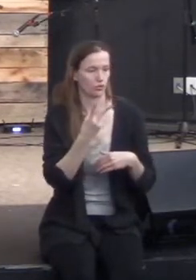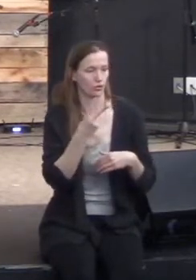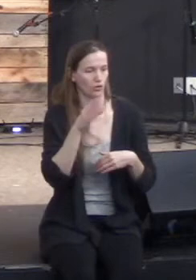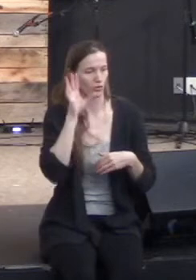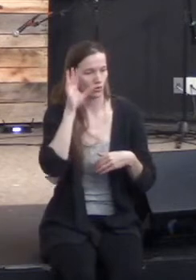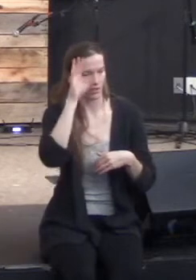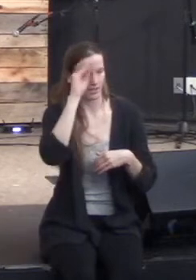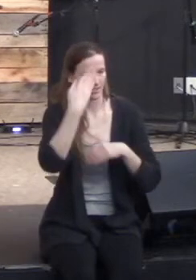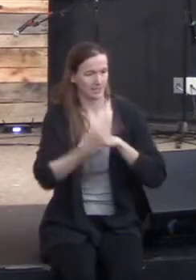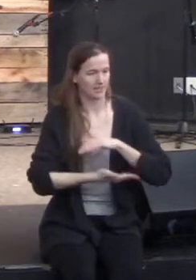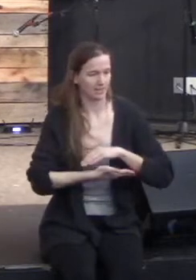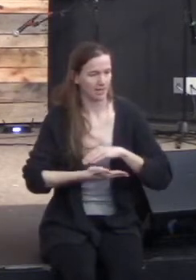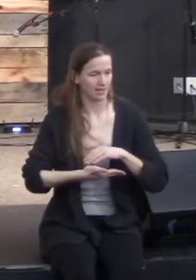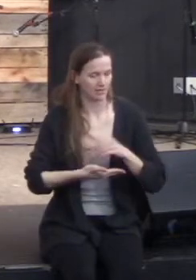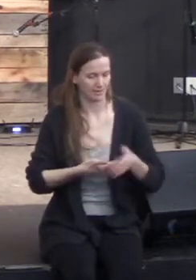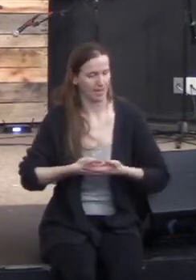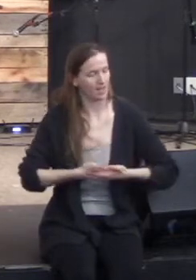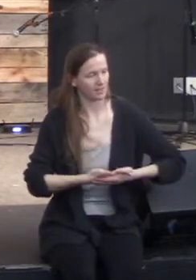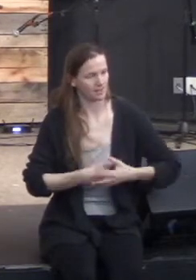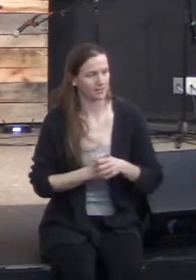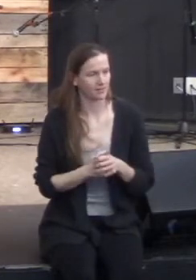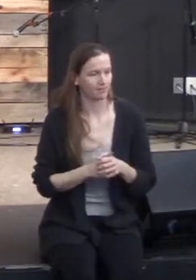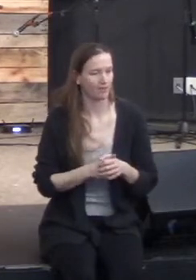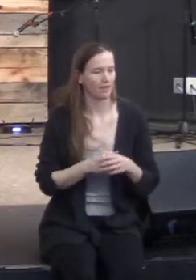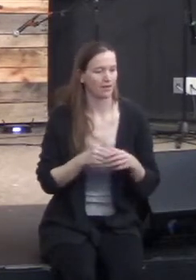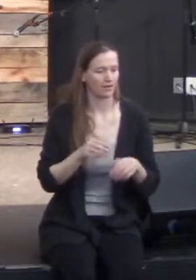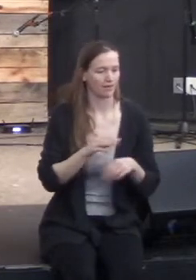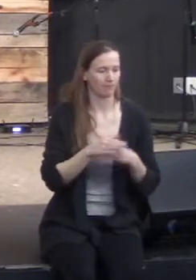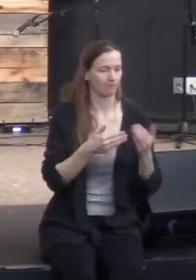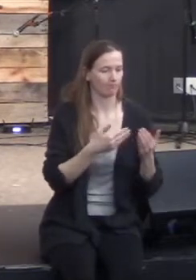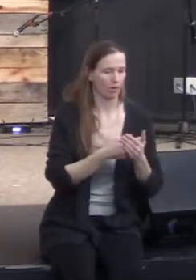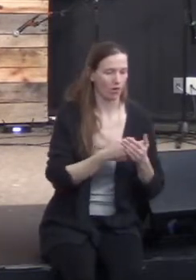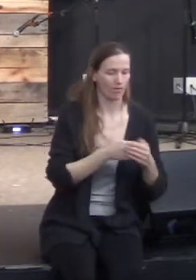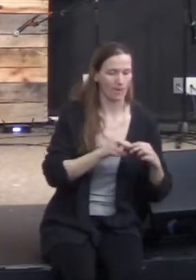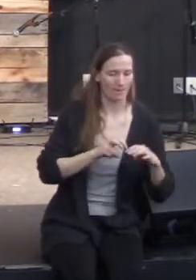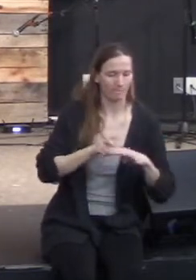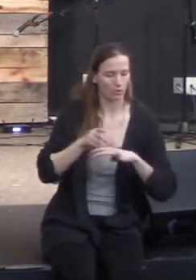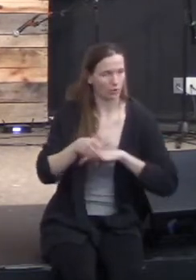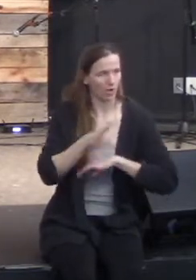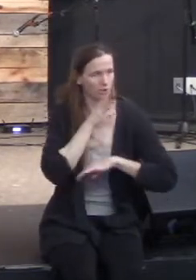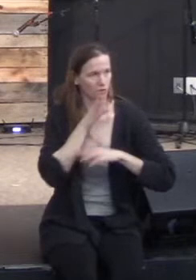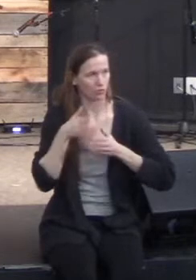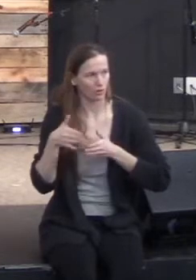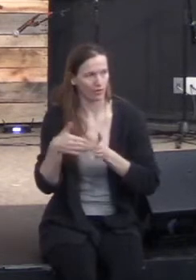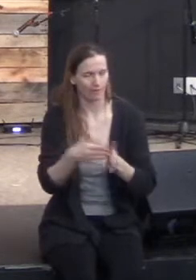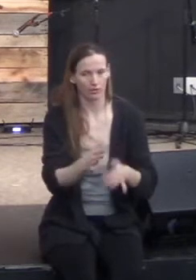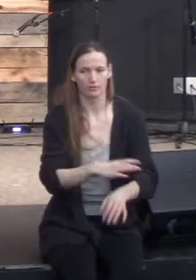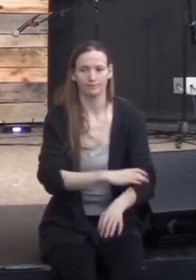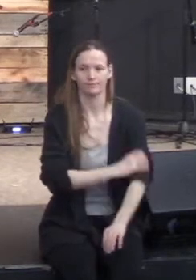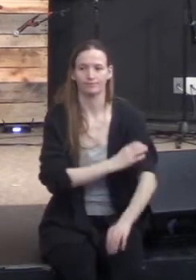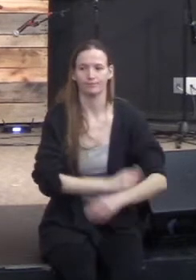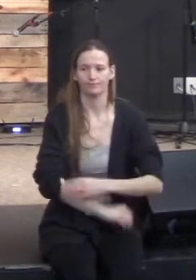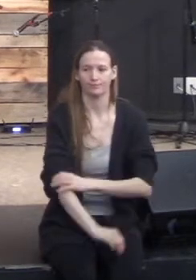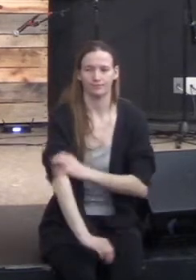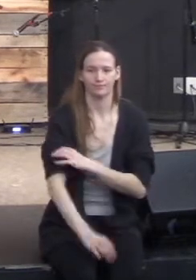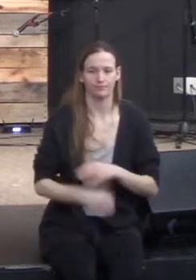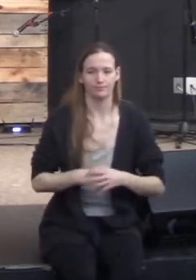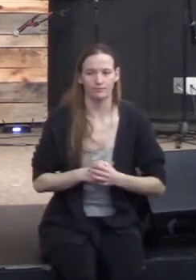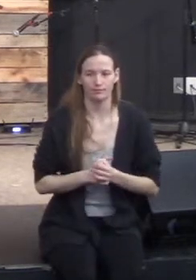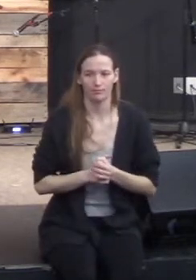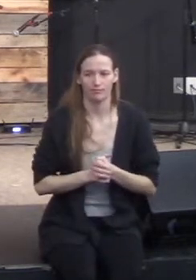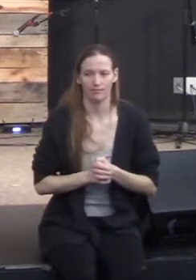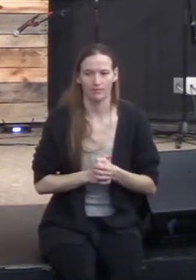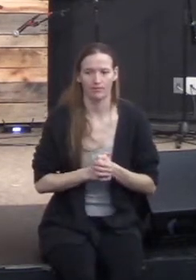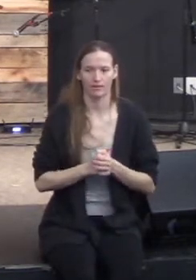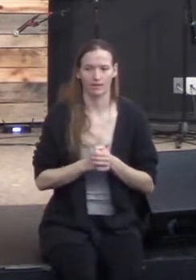After he sent them across the stream, he sent over all of his possessions, so Jacob was left alone, and a man wrestled with him